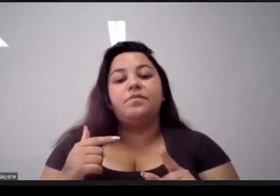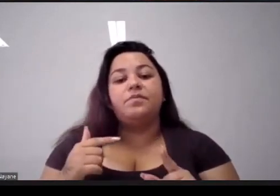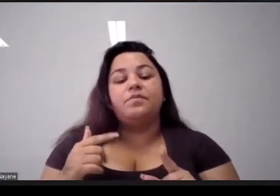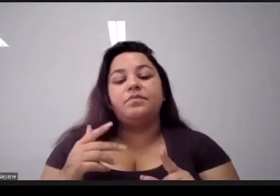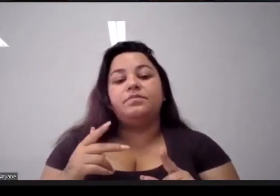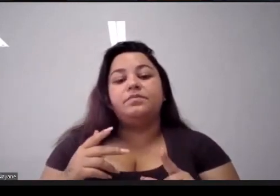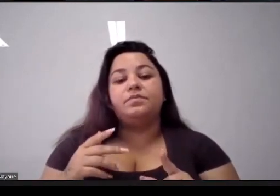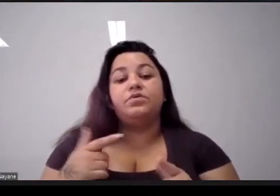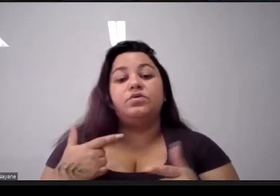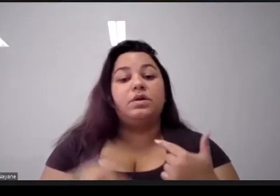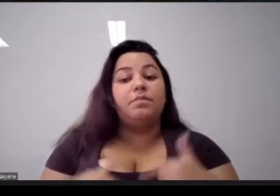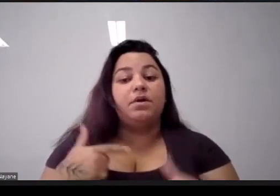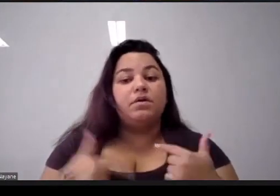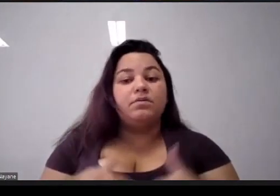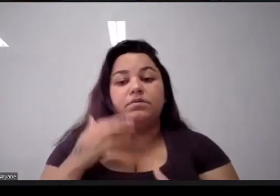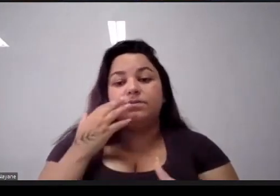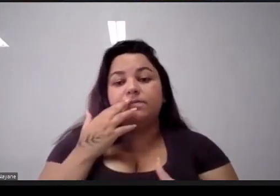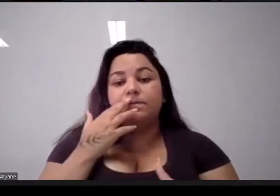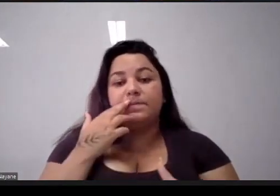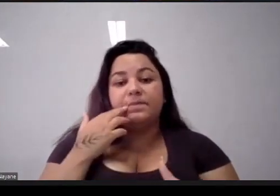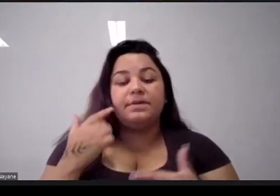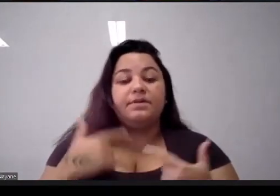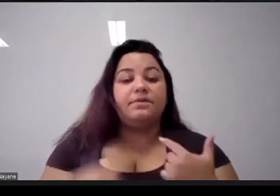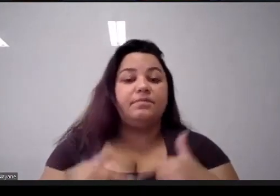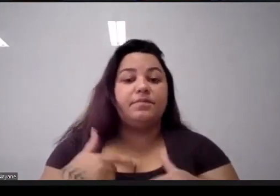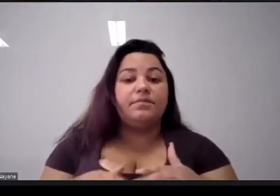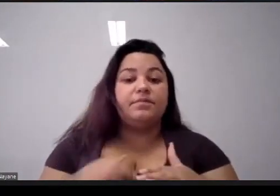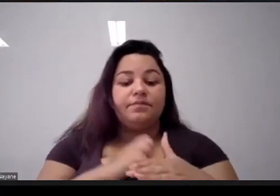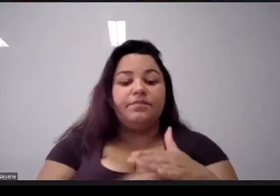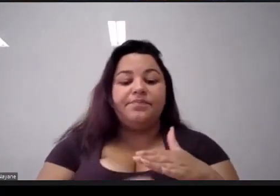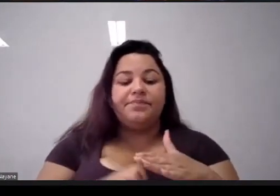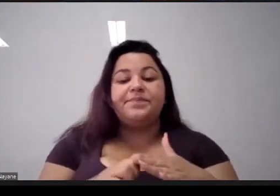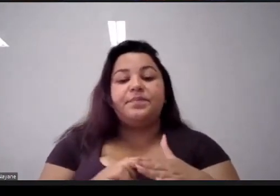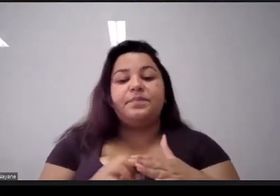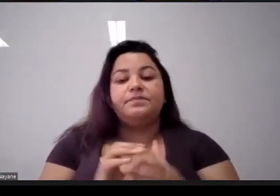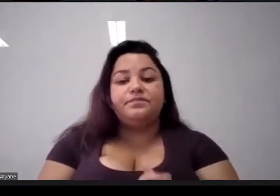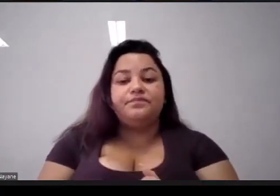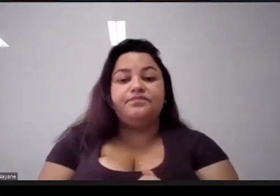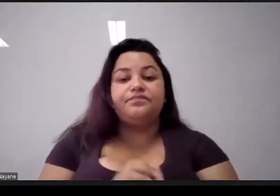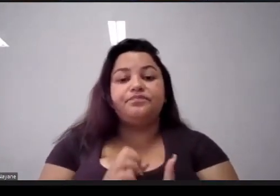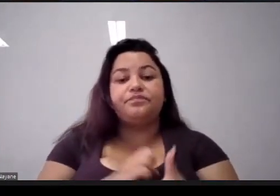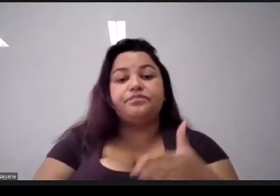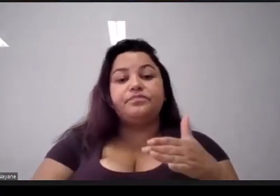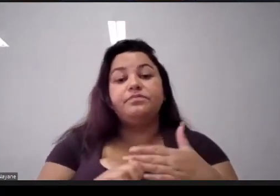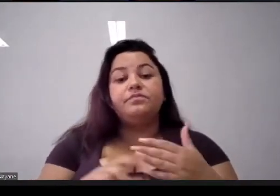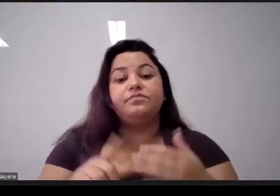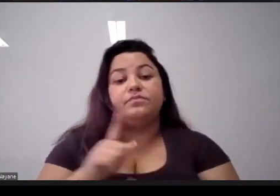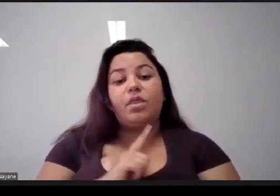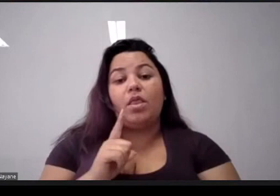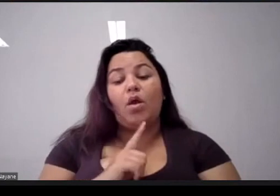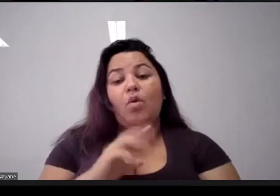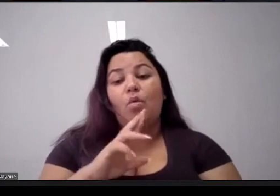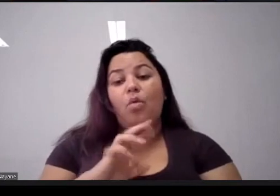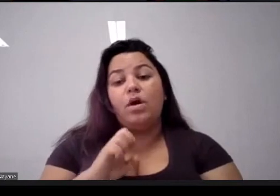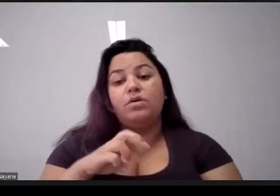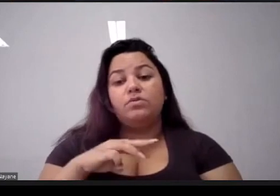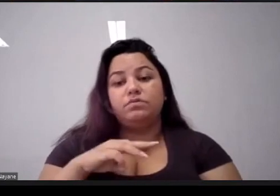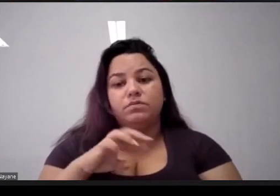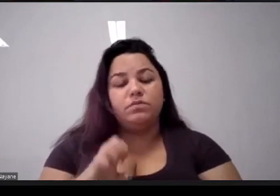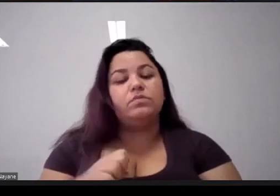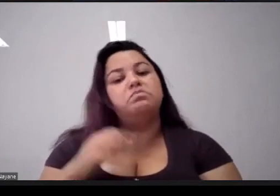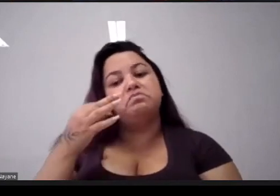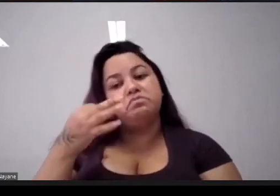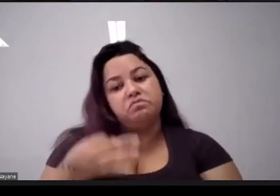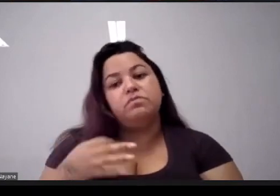them, that are able to save and work in this way, in